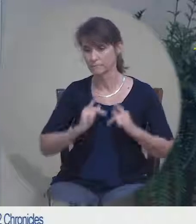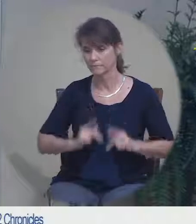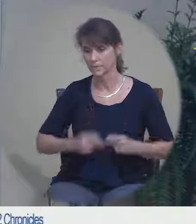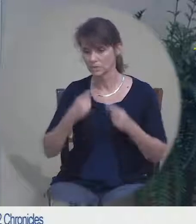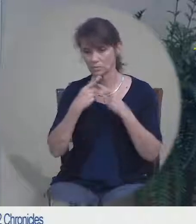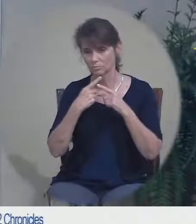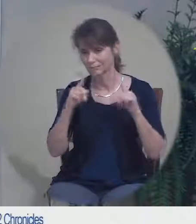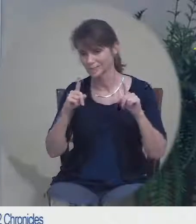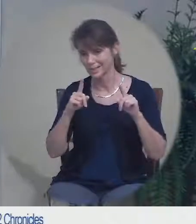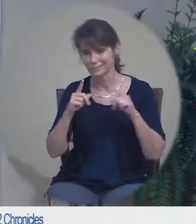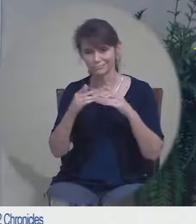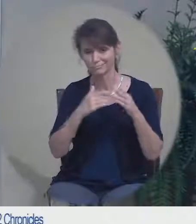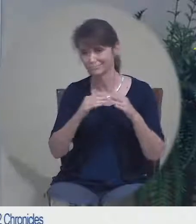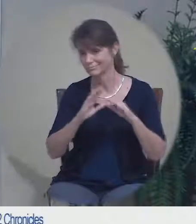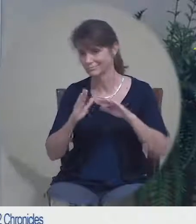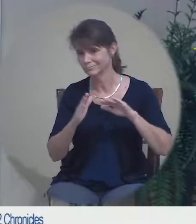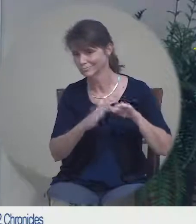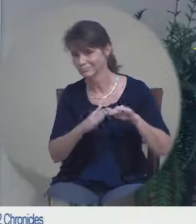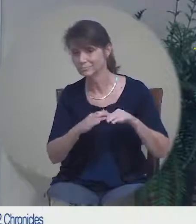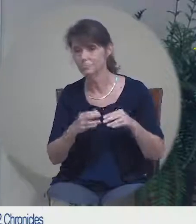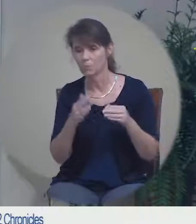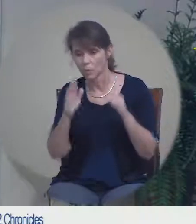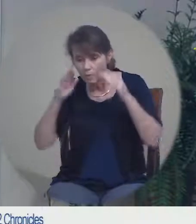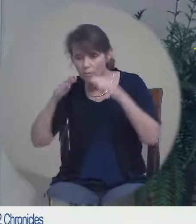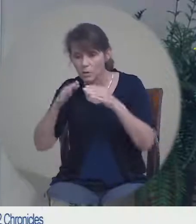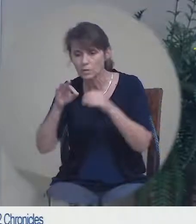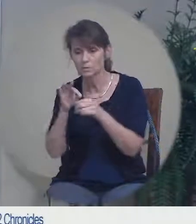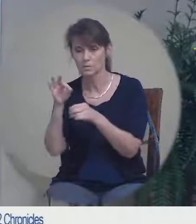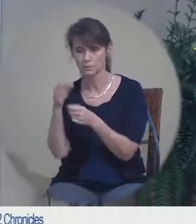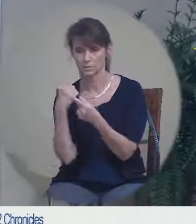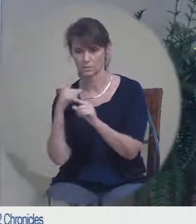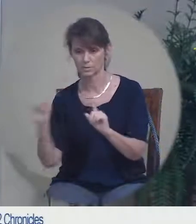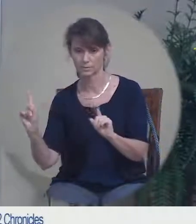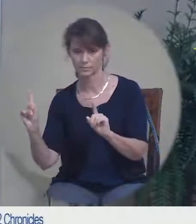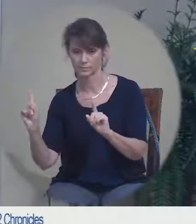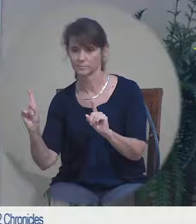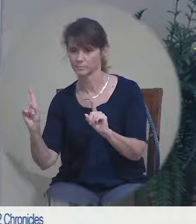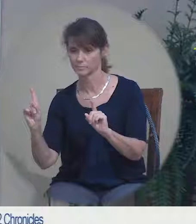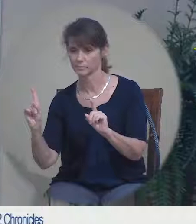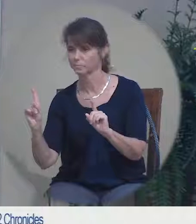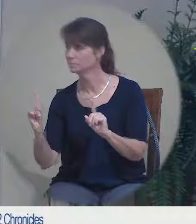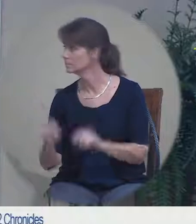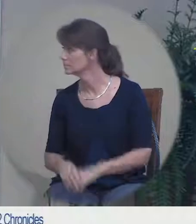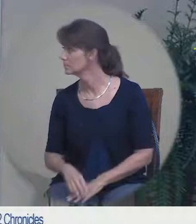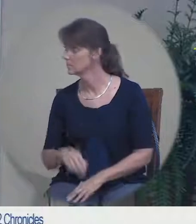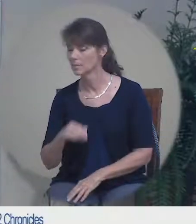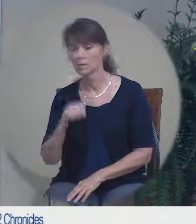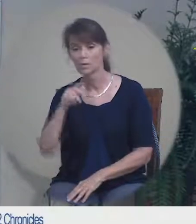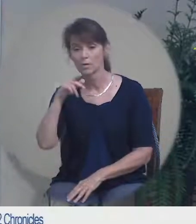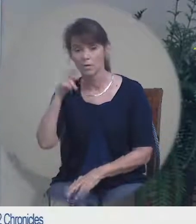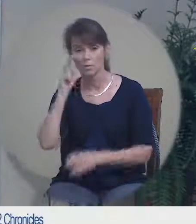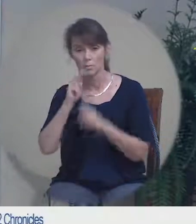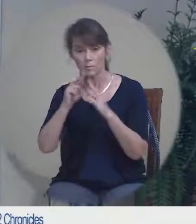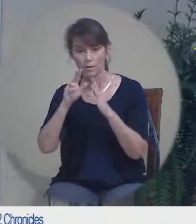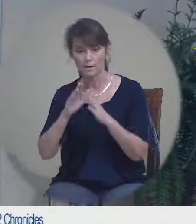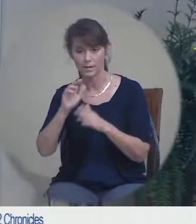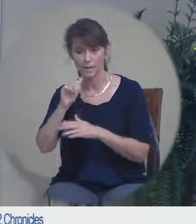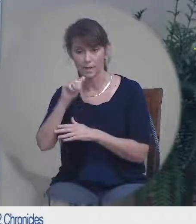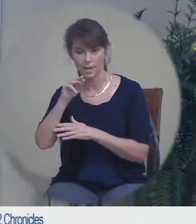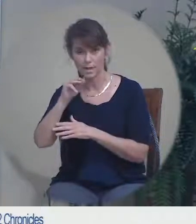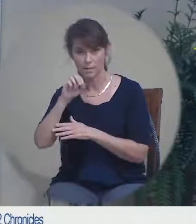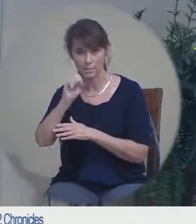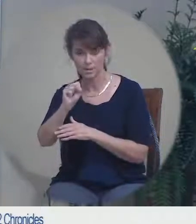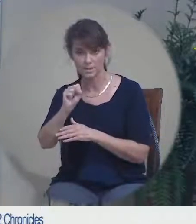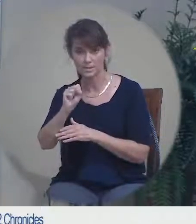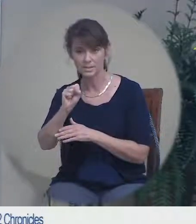in the book of Amos and places like Amos chapter 6 and verses 4 through 8, where the prophet Amos, he was from the tribe of Judah,